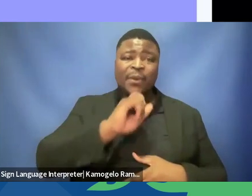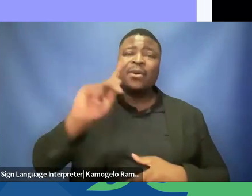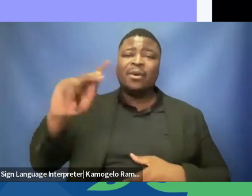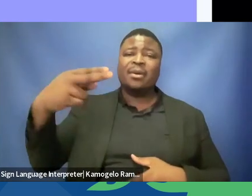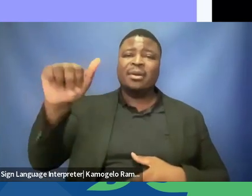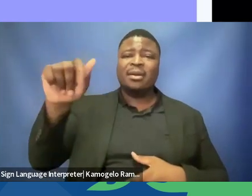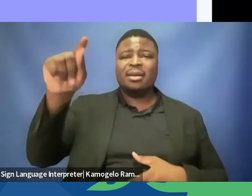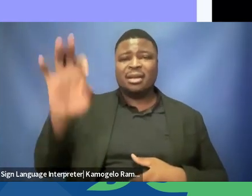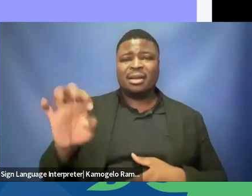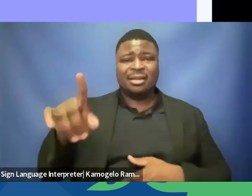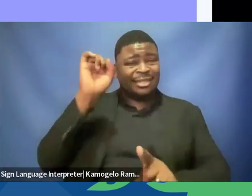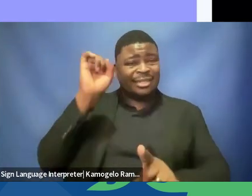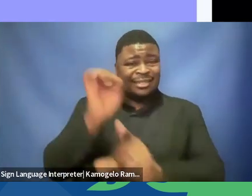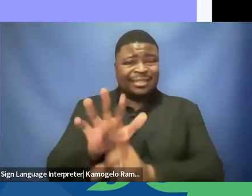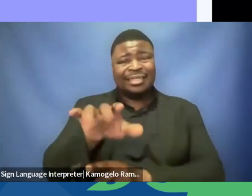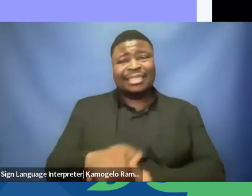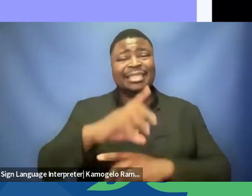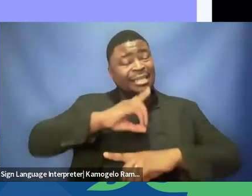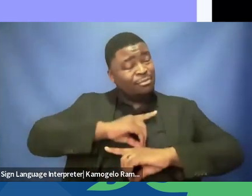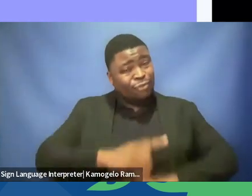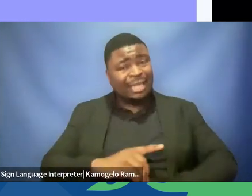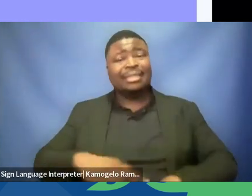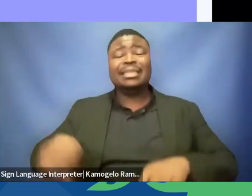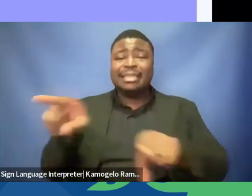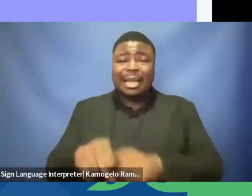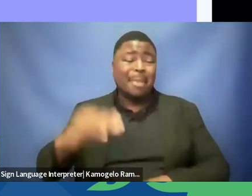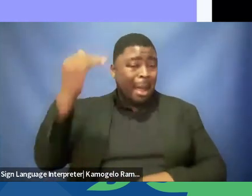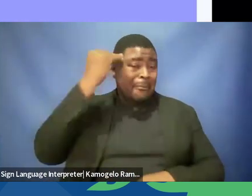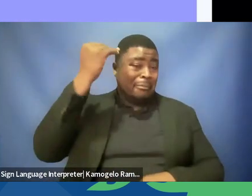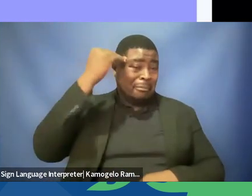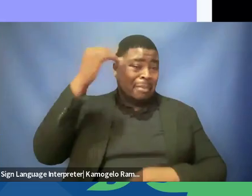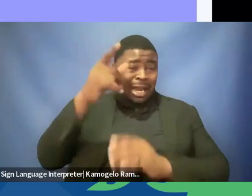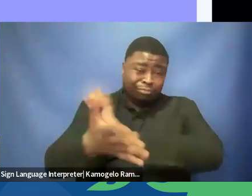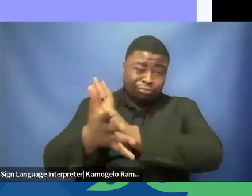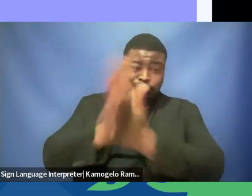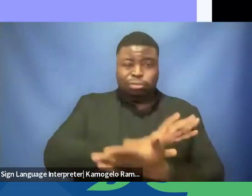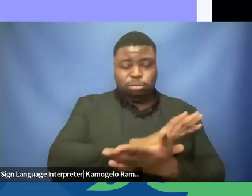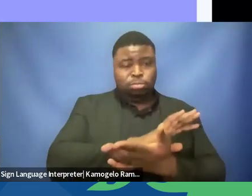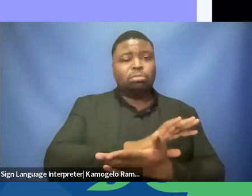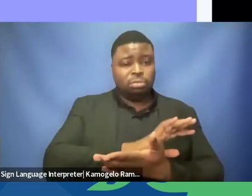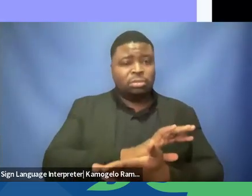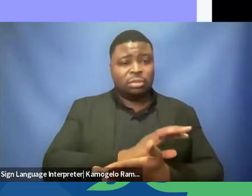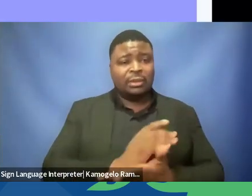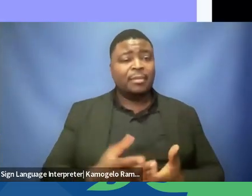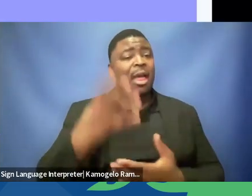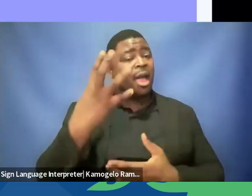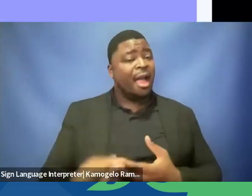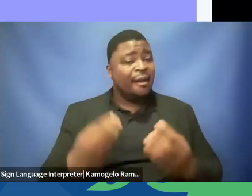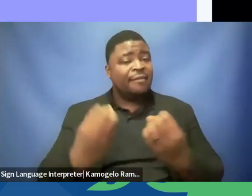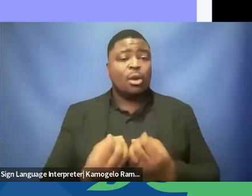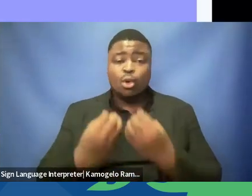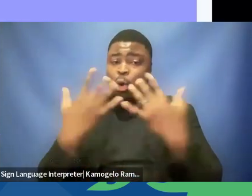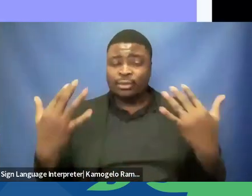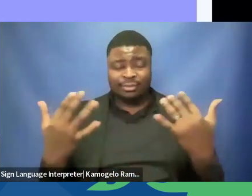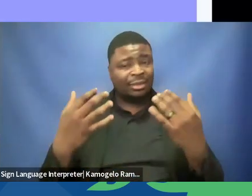talked about depression and that imbalance of dopamine and serotonin in the brain. So there's a lot of that. There's